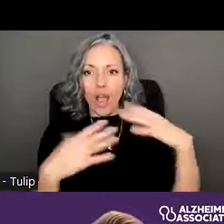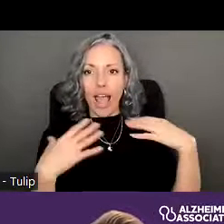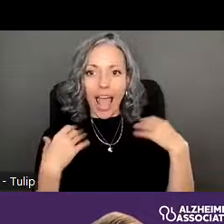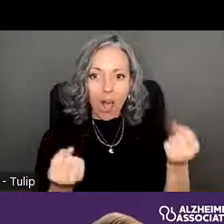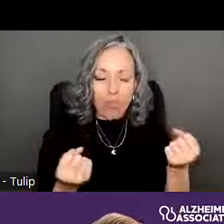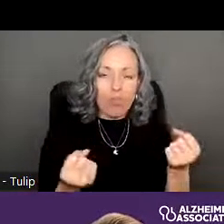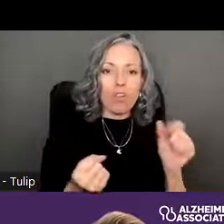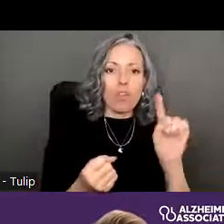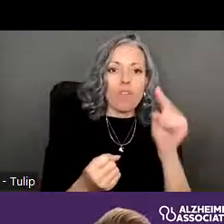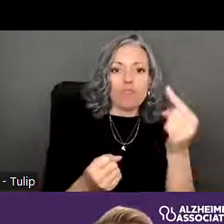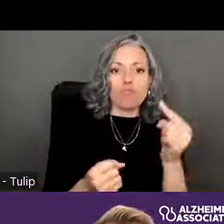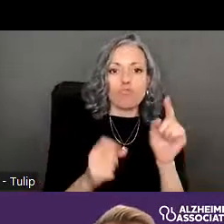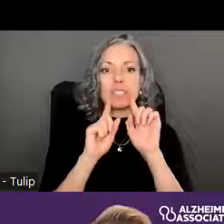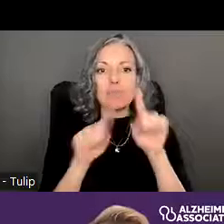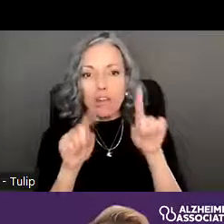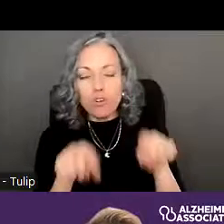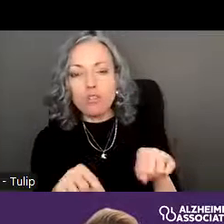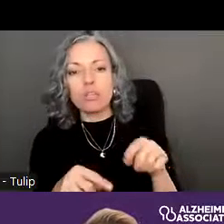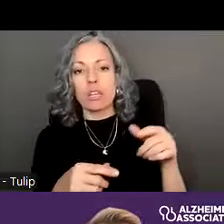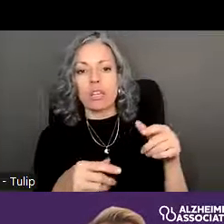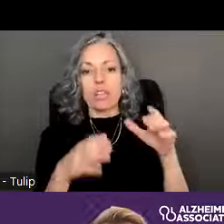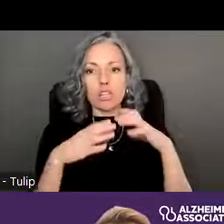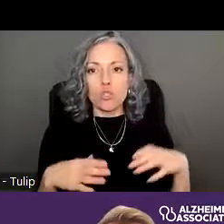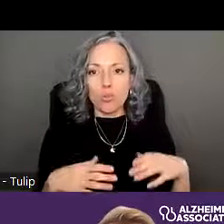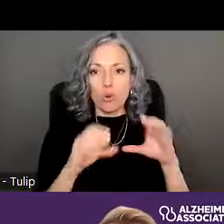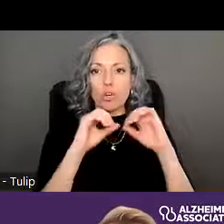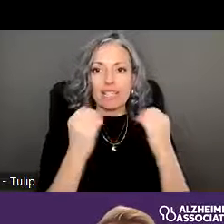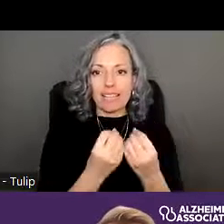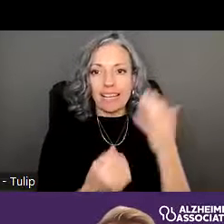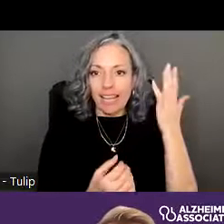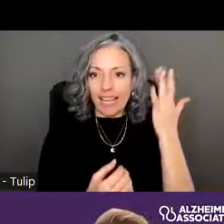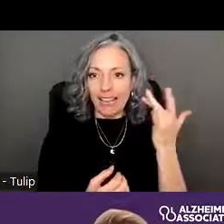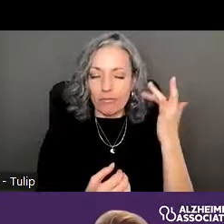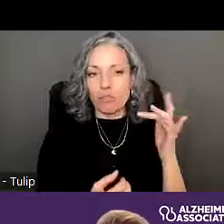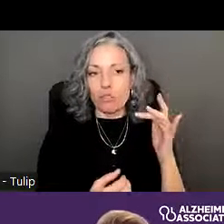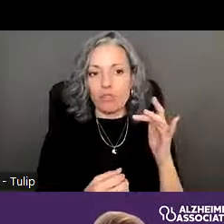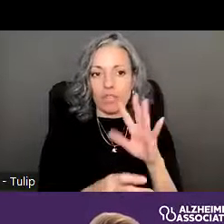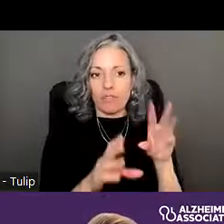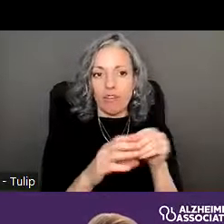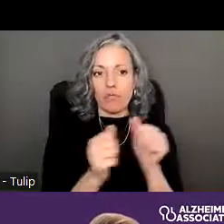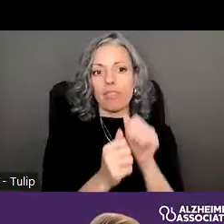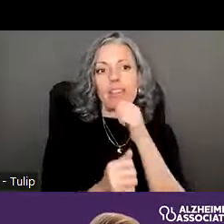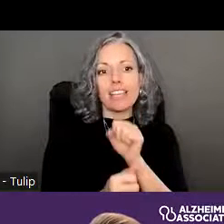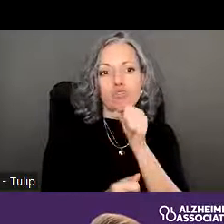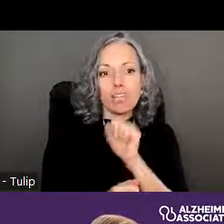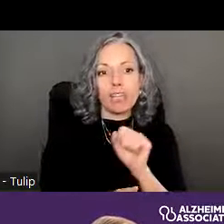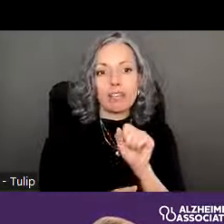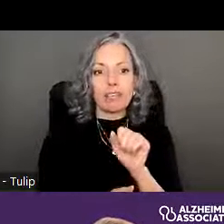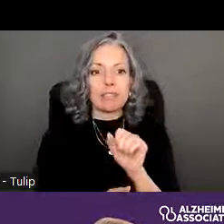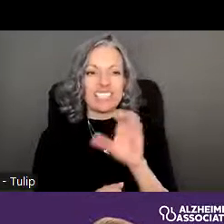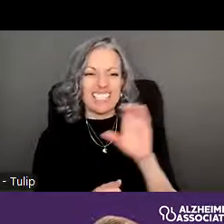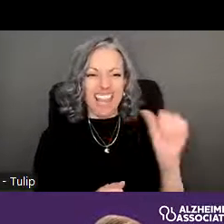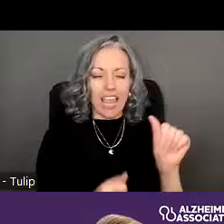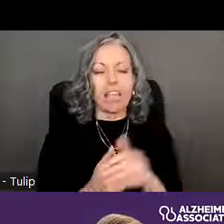have first responders, a consumer organization, the California Commission on Aging, the primary care physicians, and 2 ex